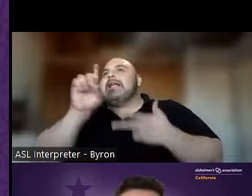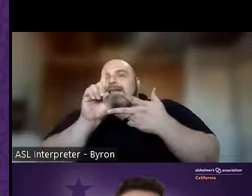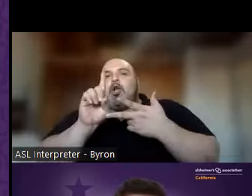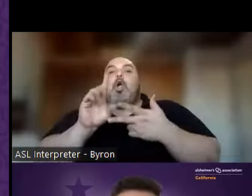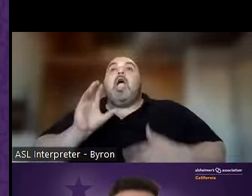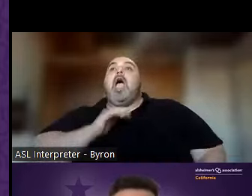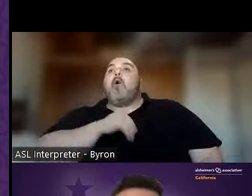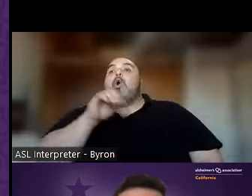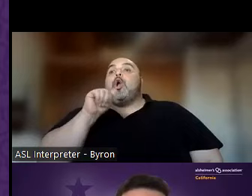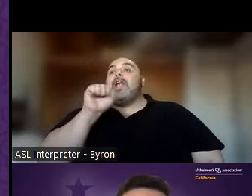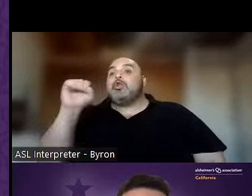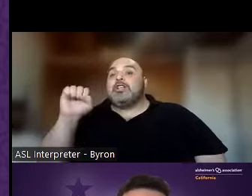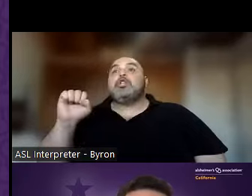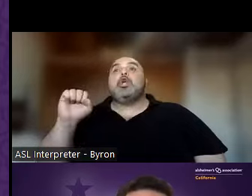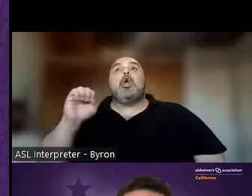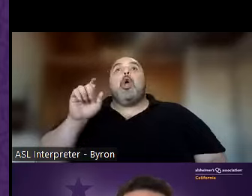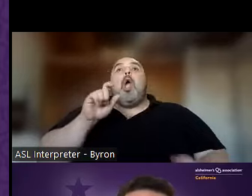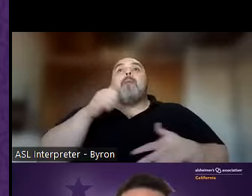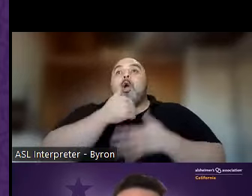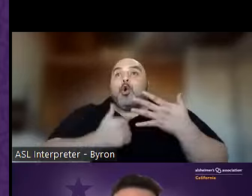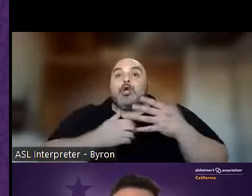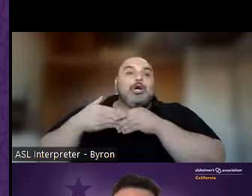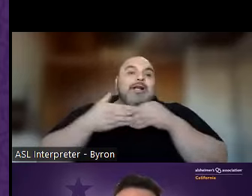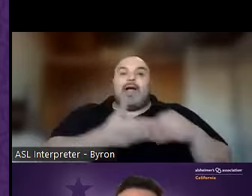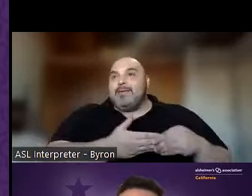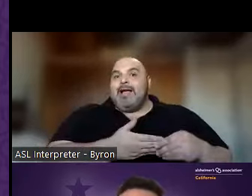association's state priorities are guided by these